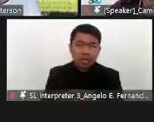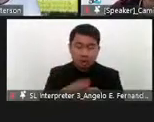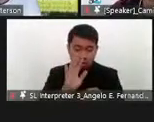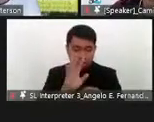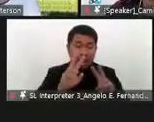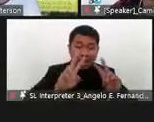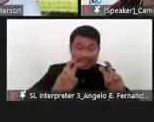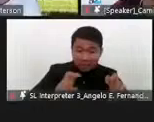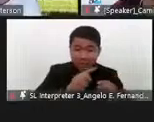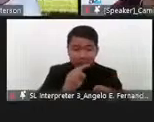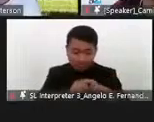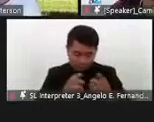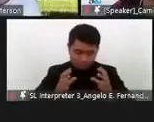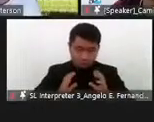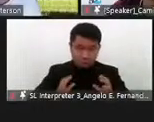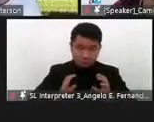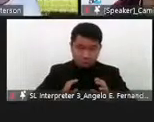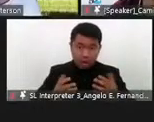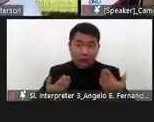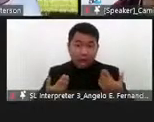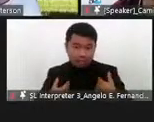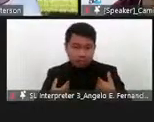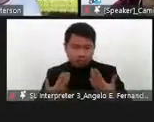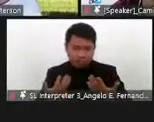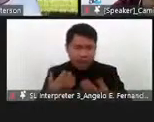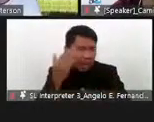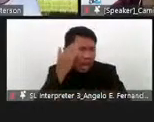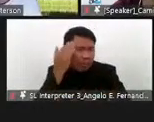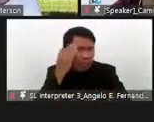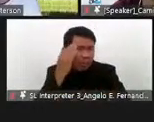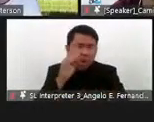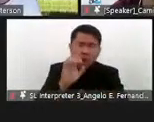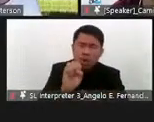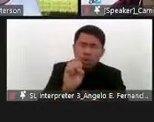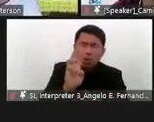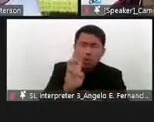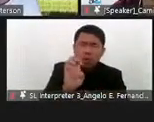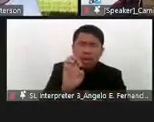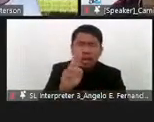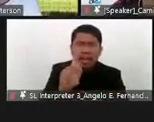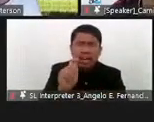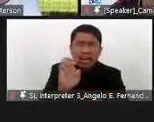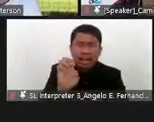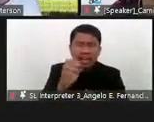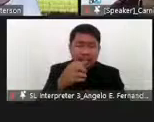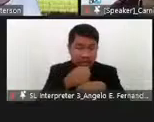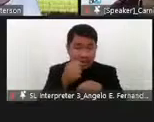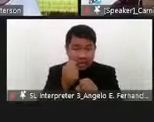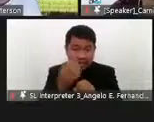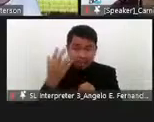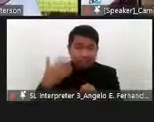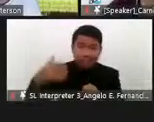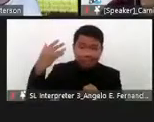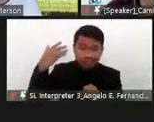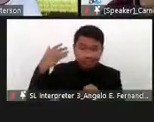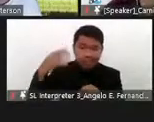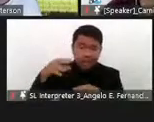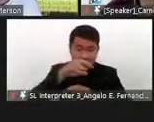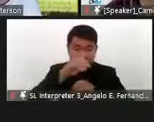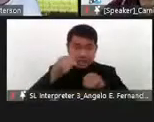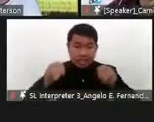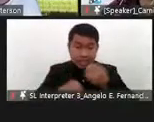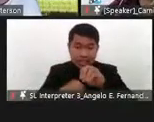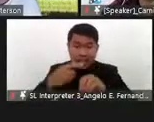come across a fabric called suerte, which is produced during the galleon trade in the town of